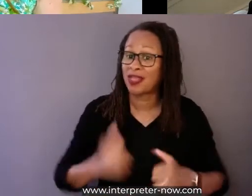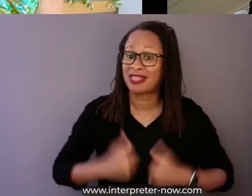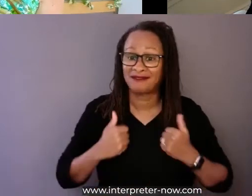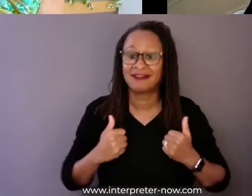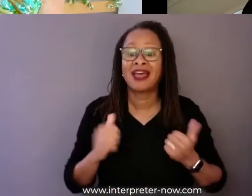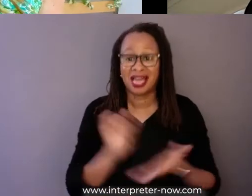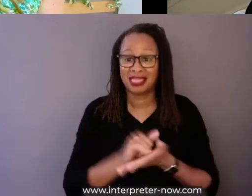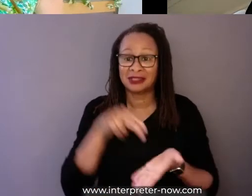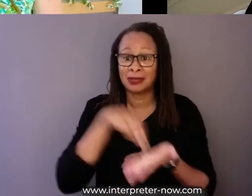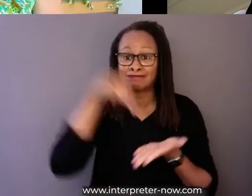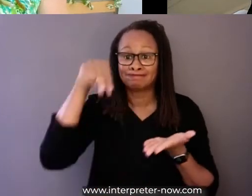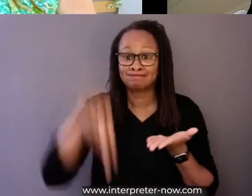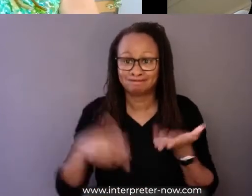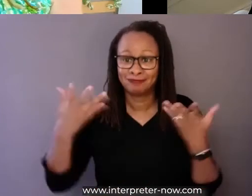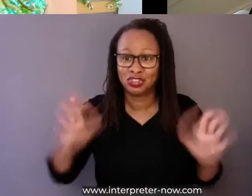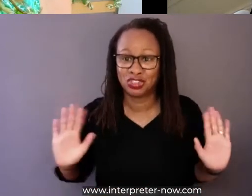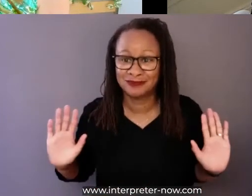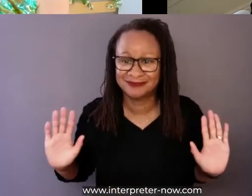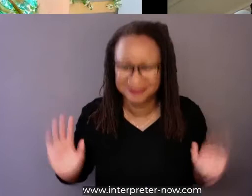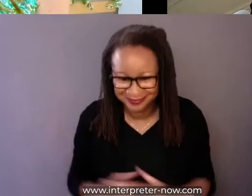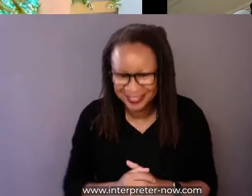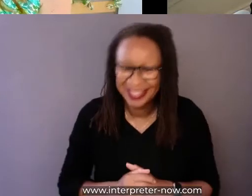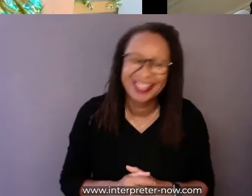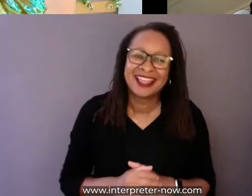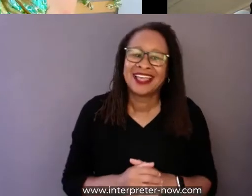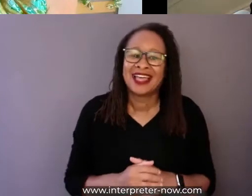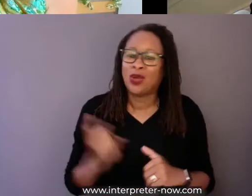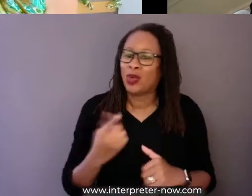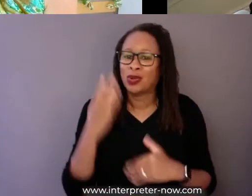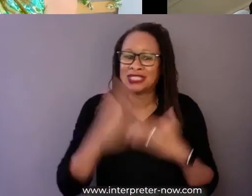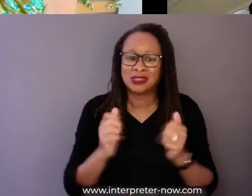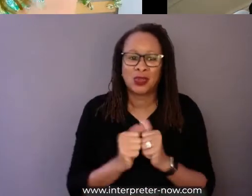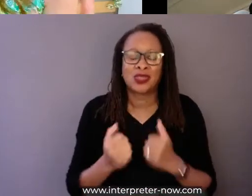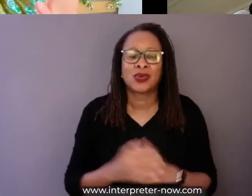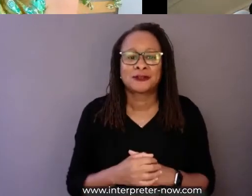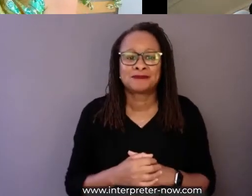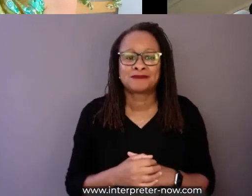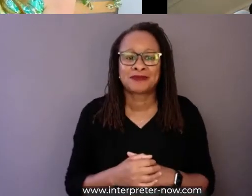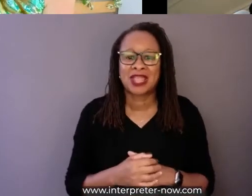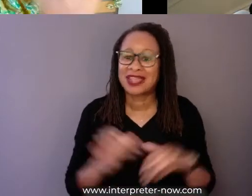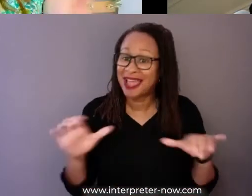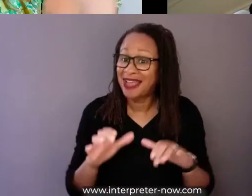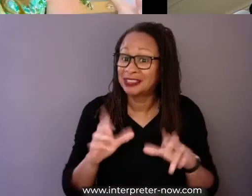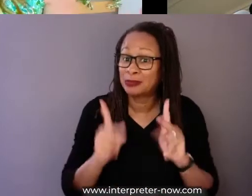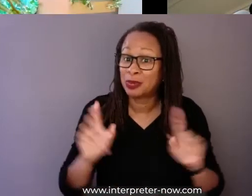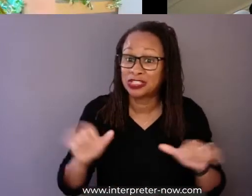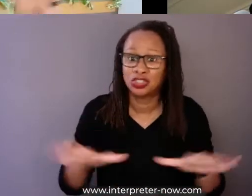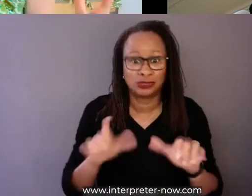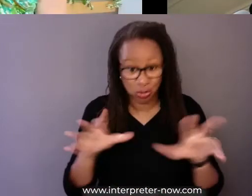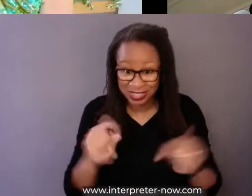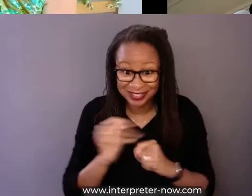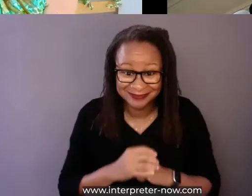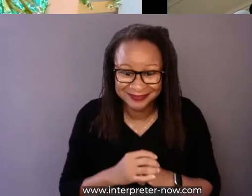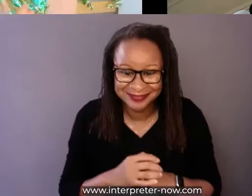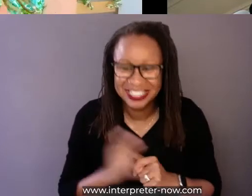soapbox. On Web3. I love it. I love it. And we always end with an action that people can take. And you just did. You just